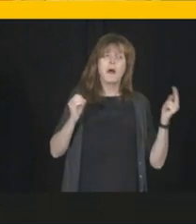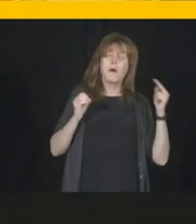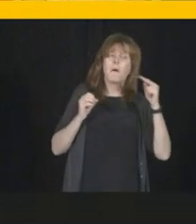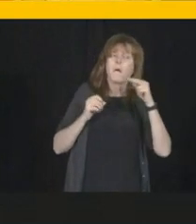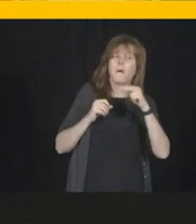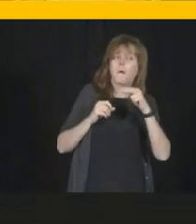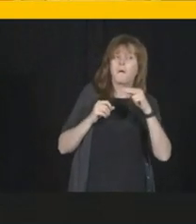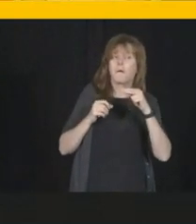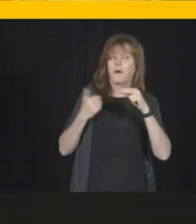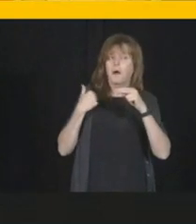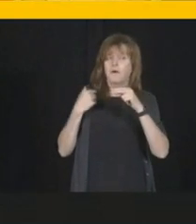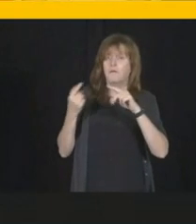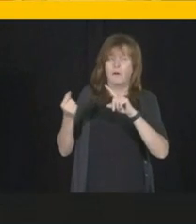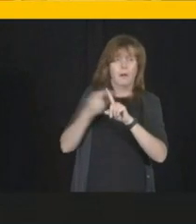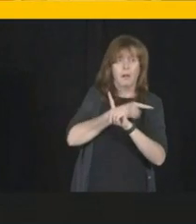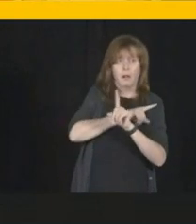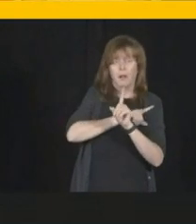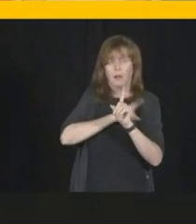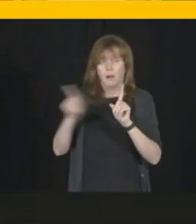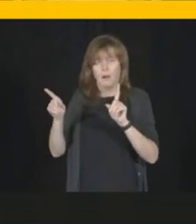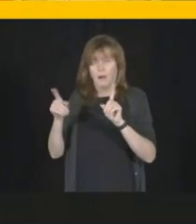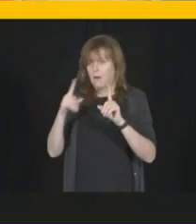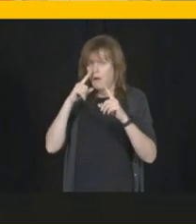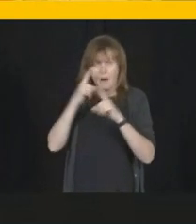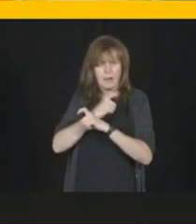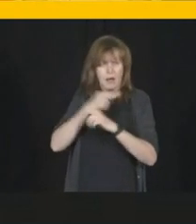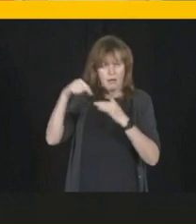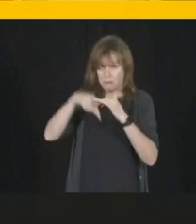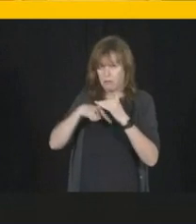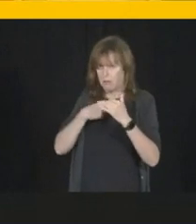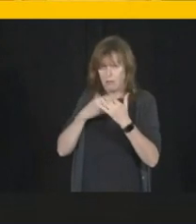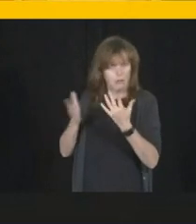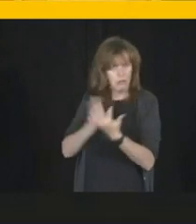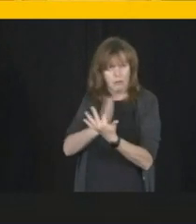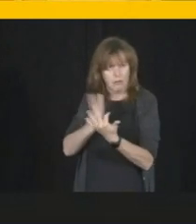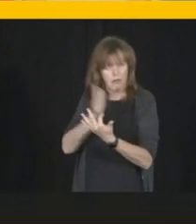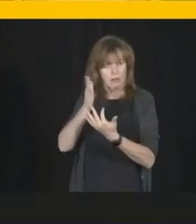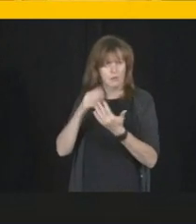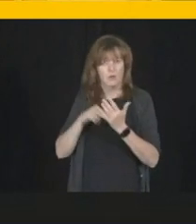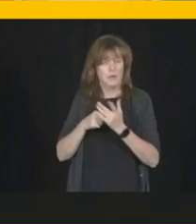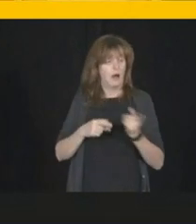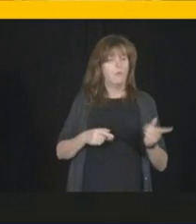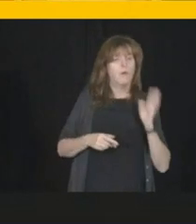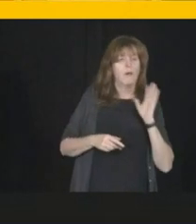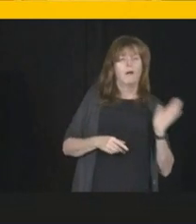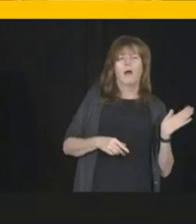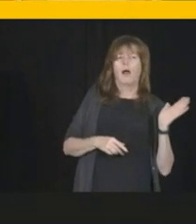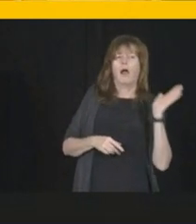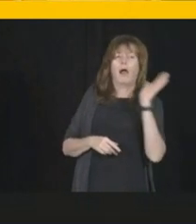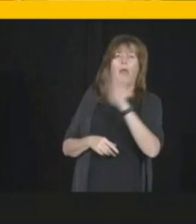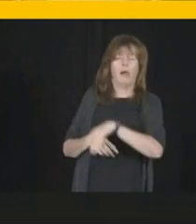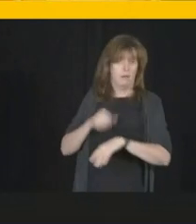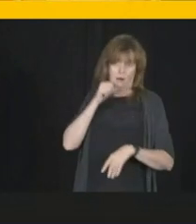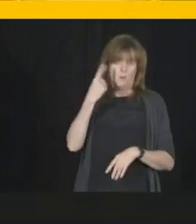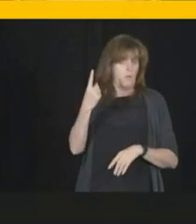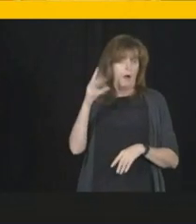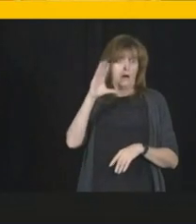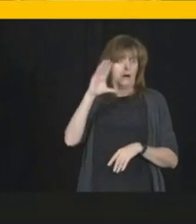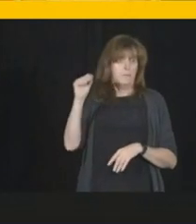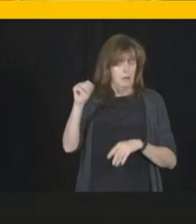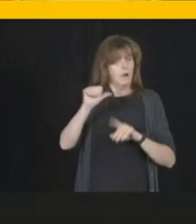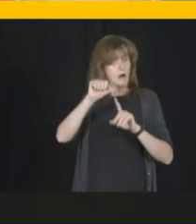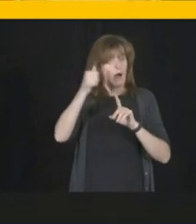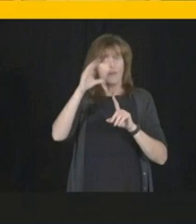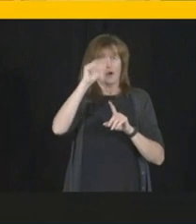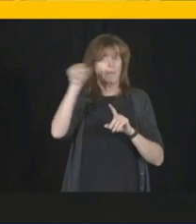produce. So if it means me going down after these borders open up and you know, and we can travel. It might be a few months